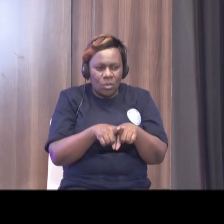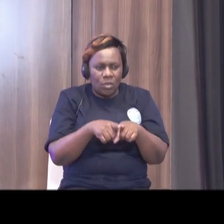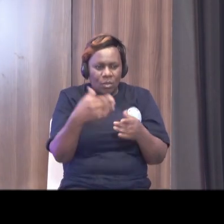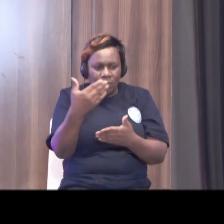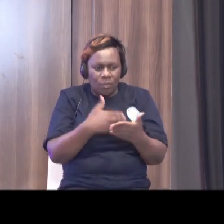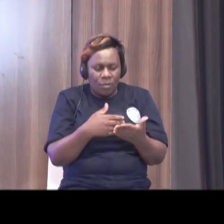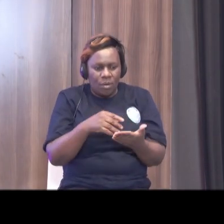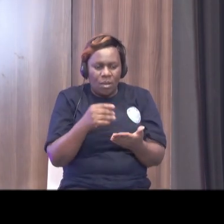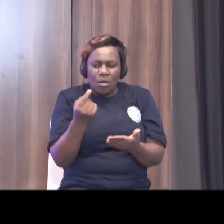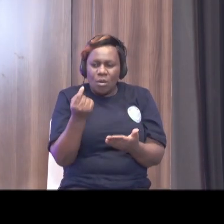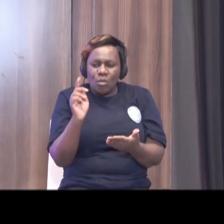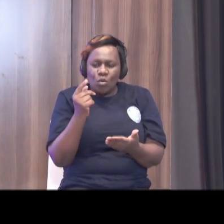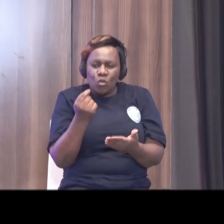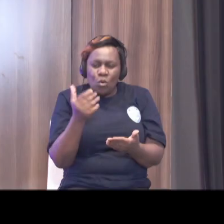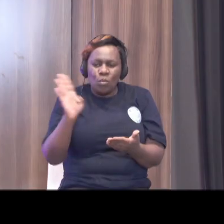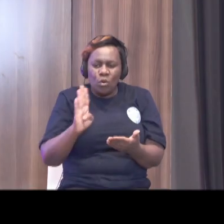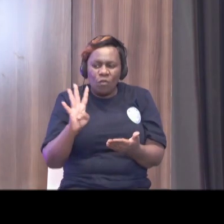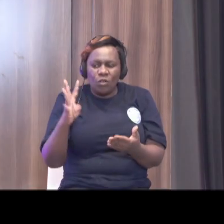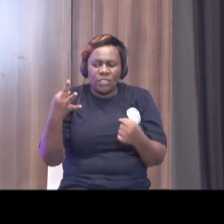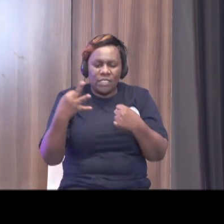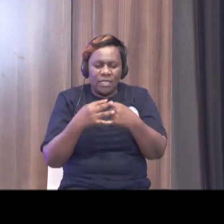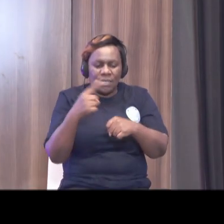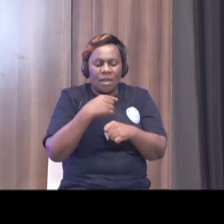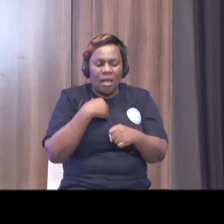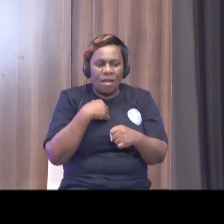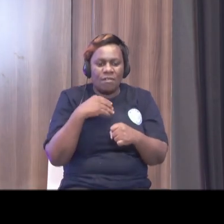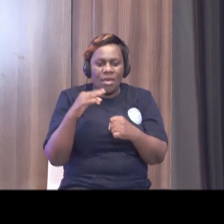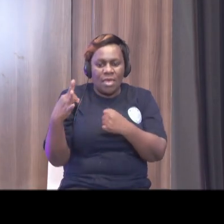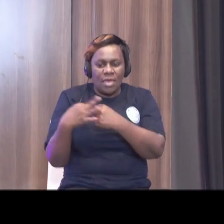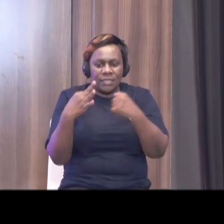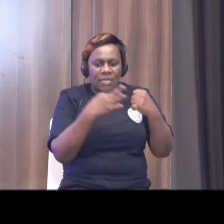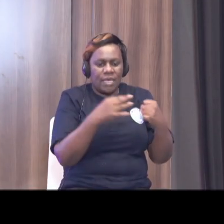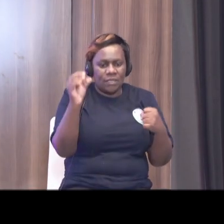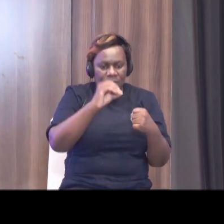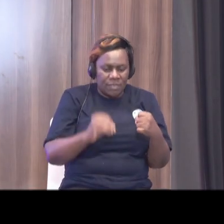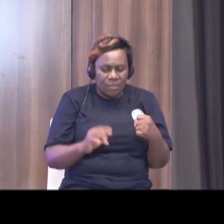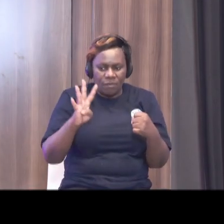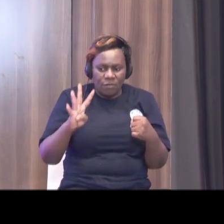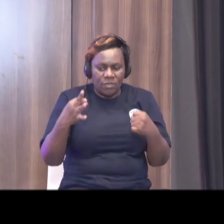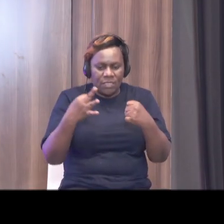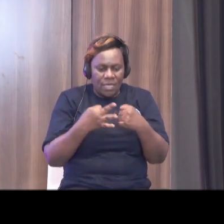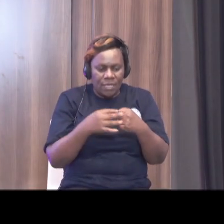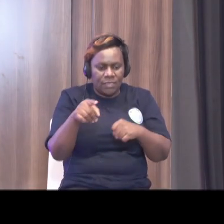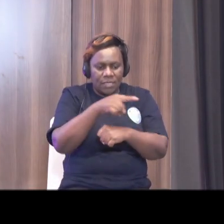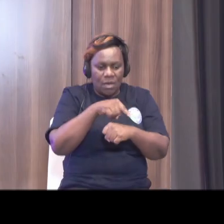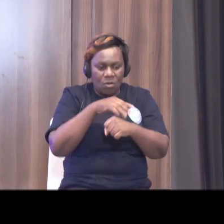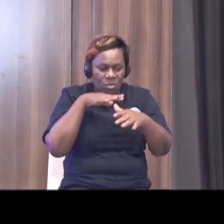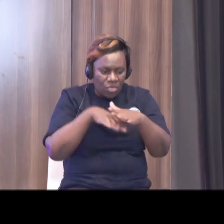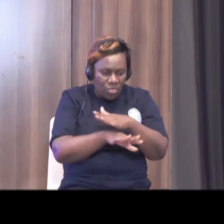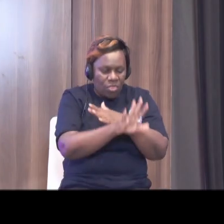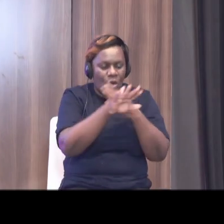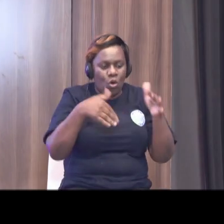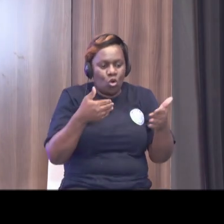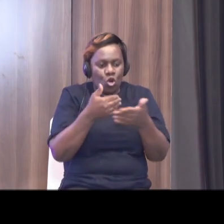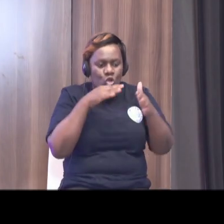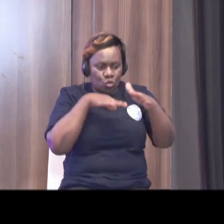lighter blue is 24 to 48 hours, and you can see that we had 88% in the 48 hours of birth, so close to birth.